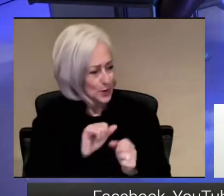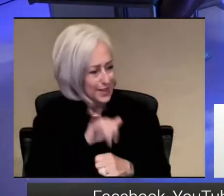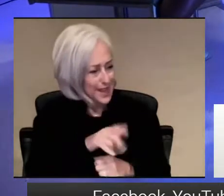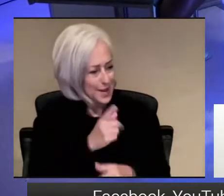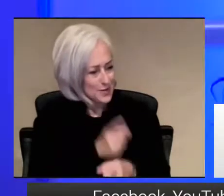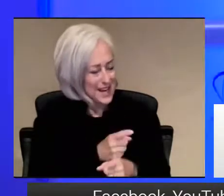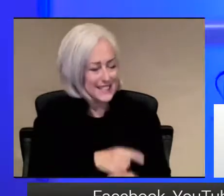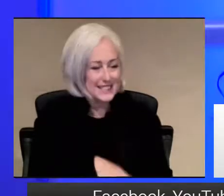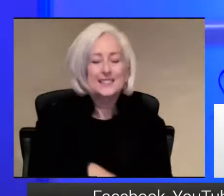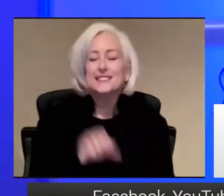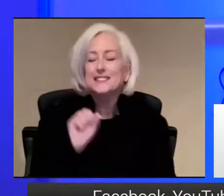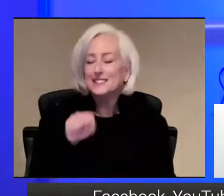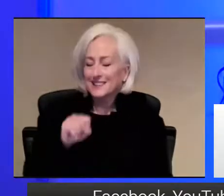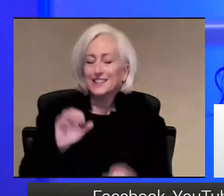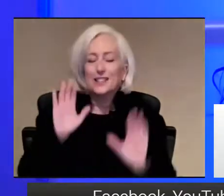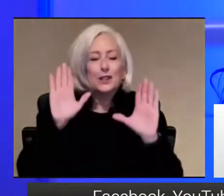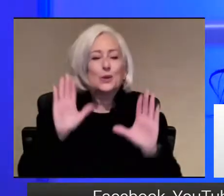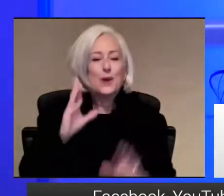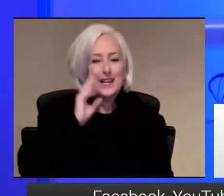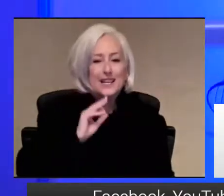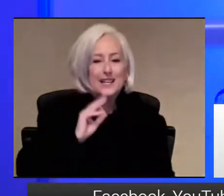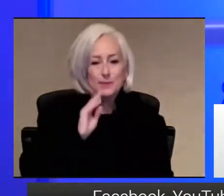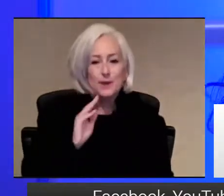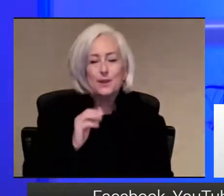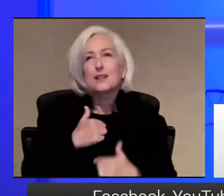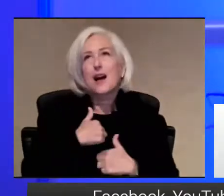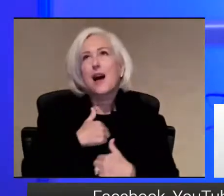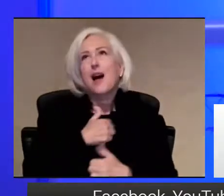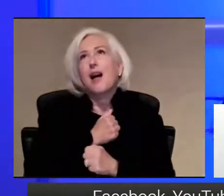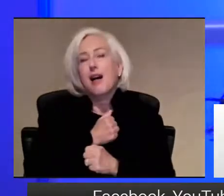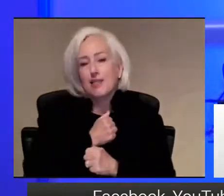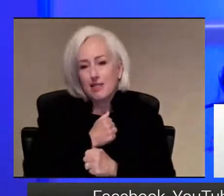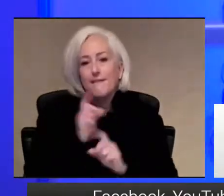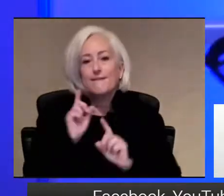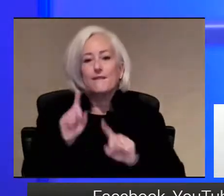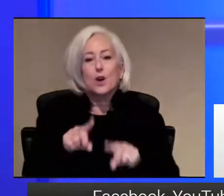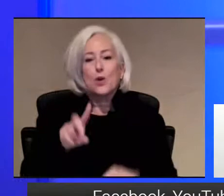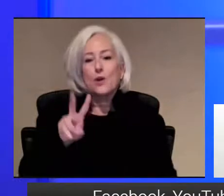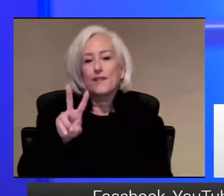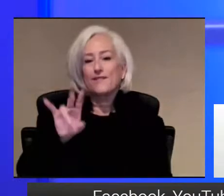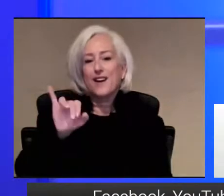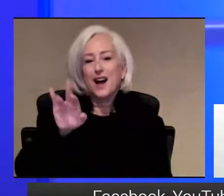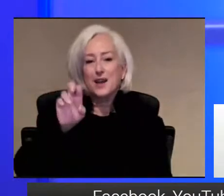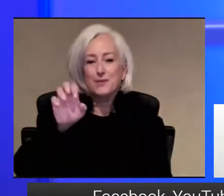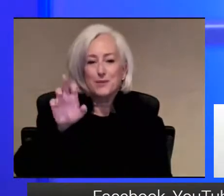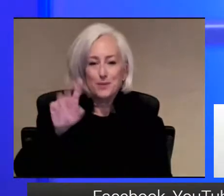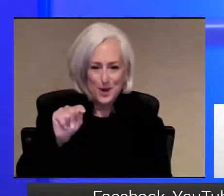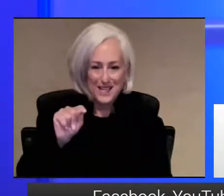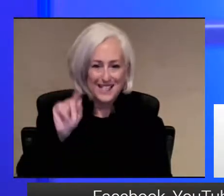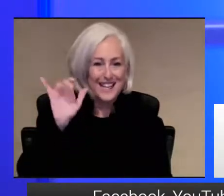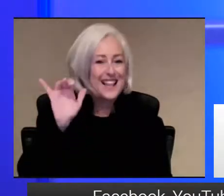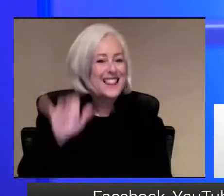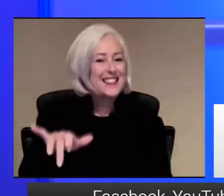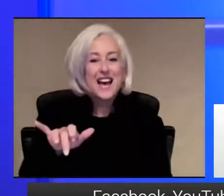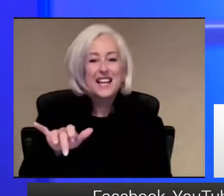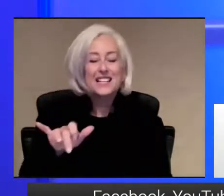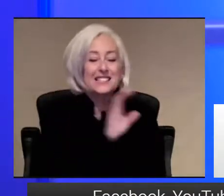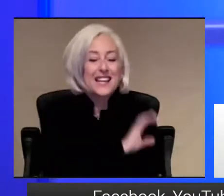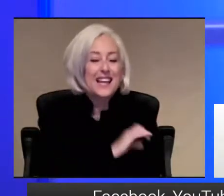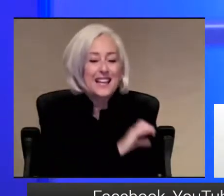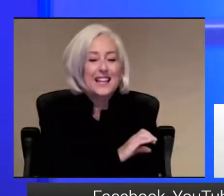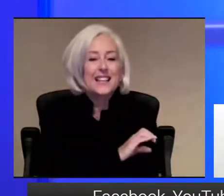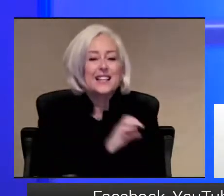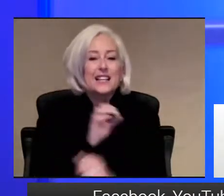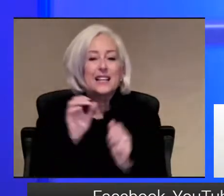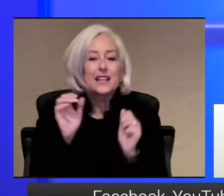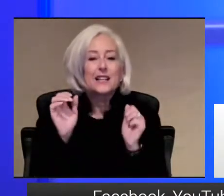great experience. I love going to Vibrant. It is a clinic with